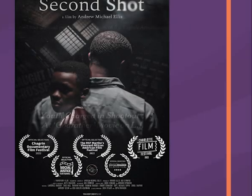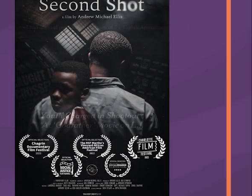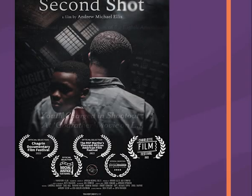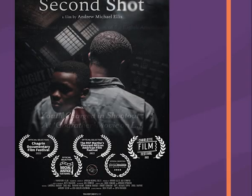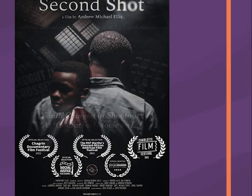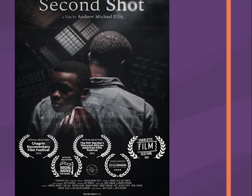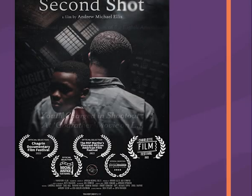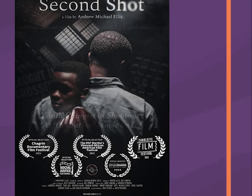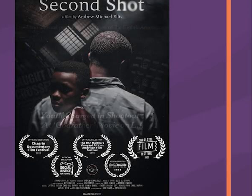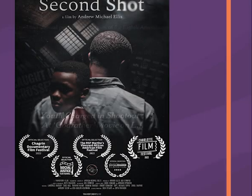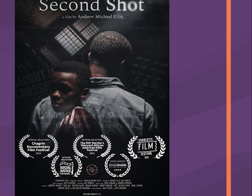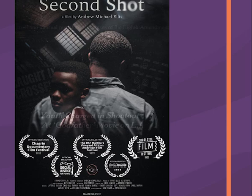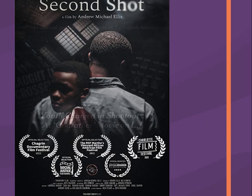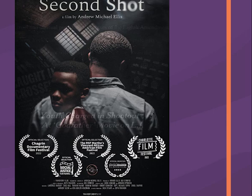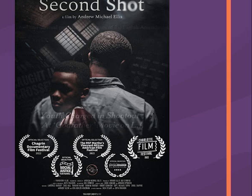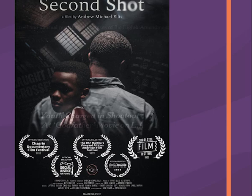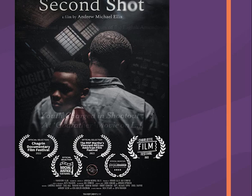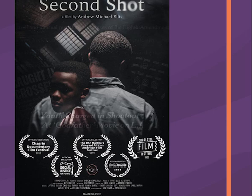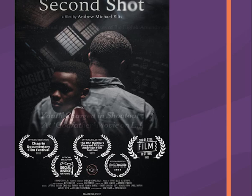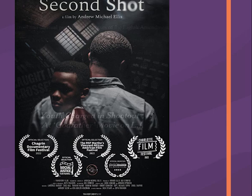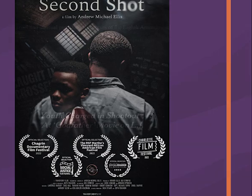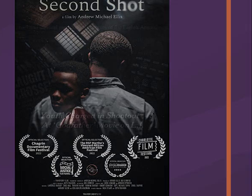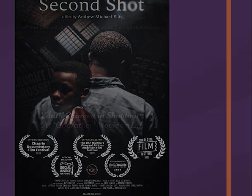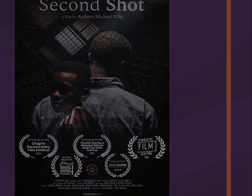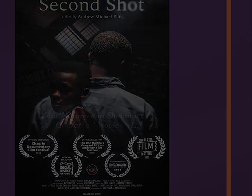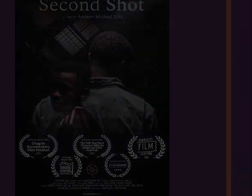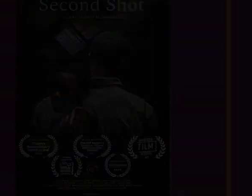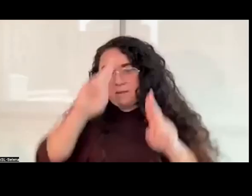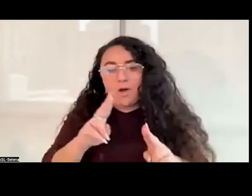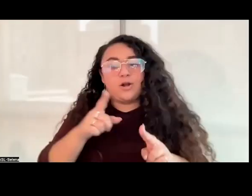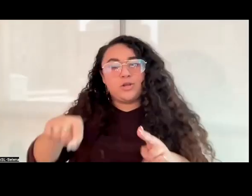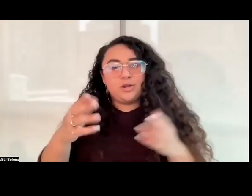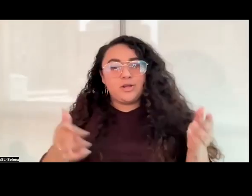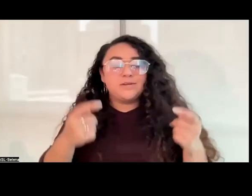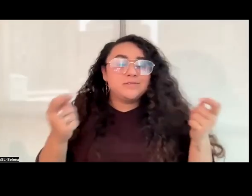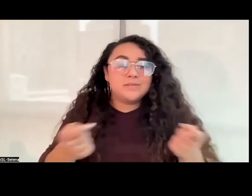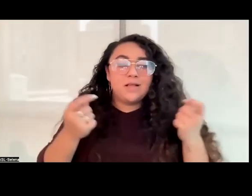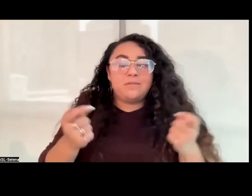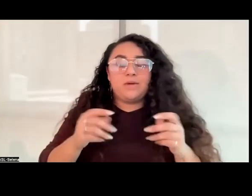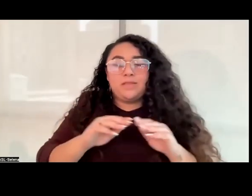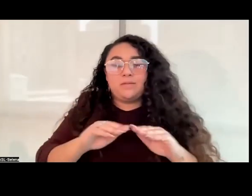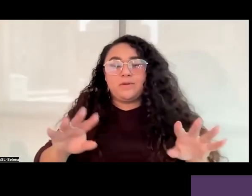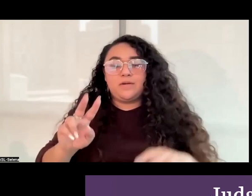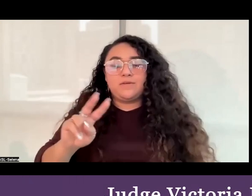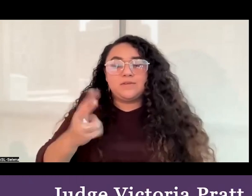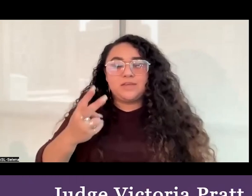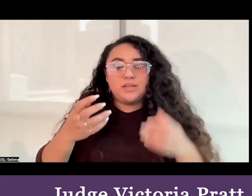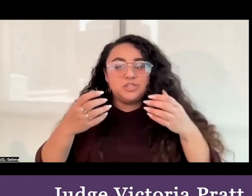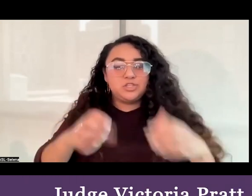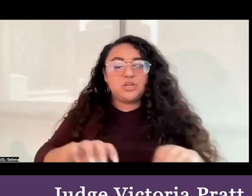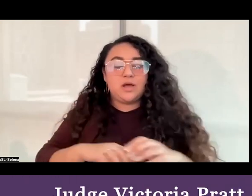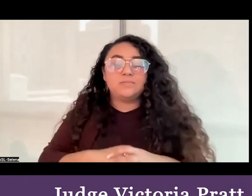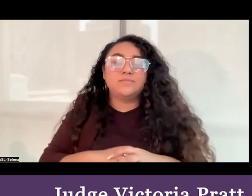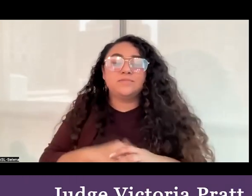joining us today for the screening. And I'm honored that you all are here to celebrate this premiere second shot with you. My name